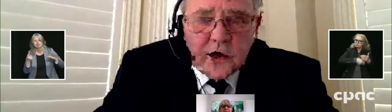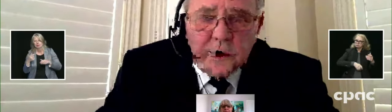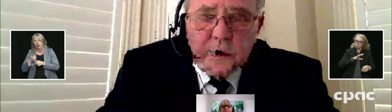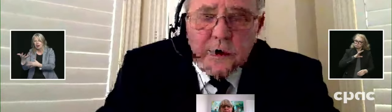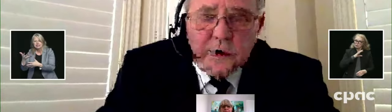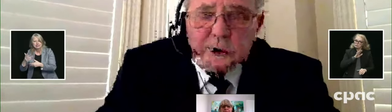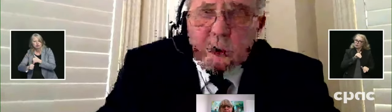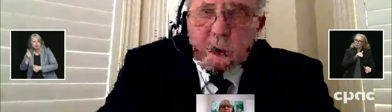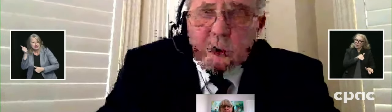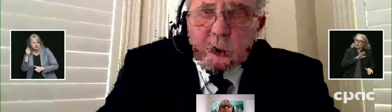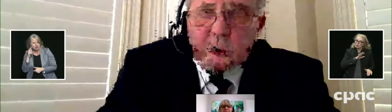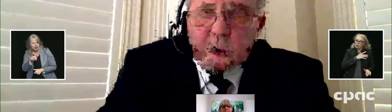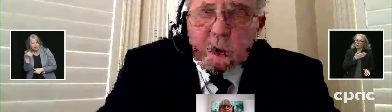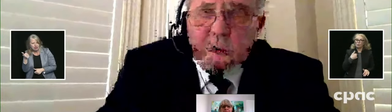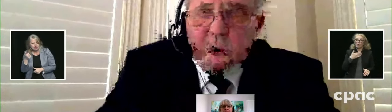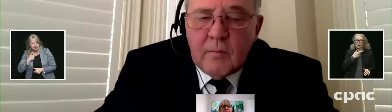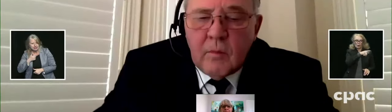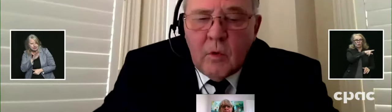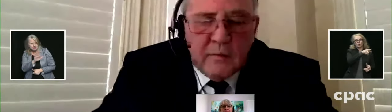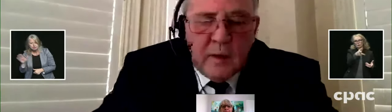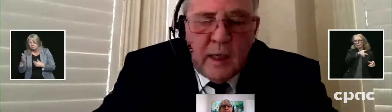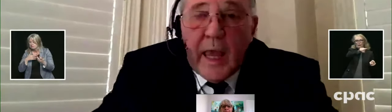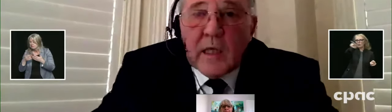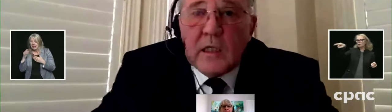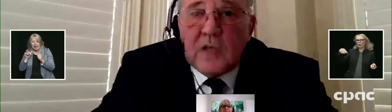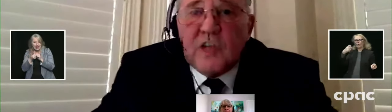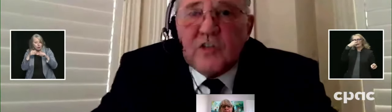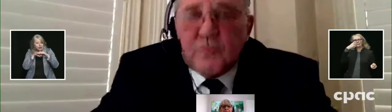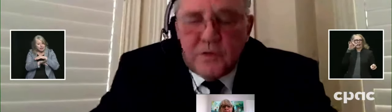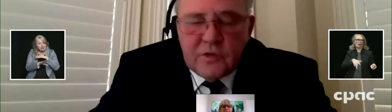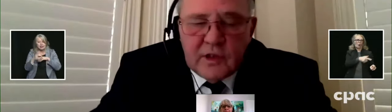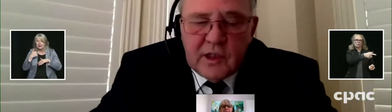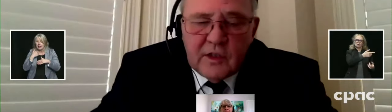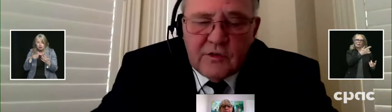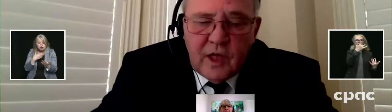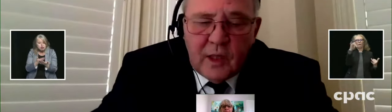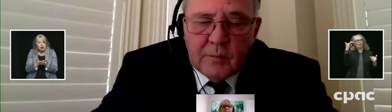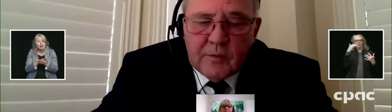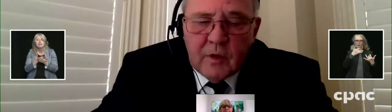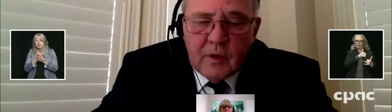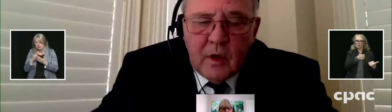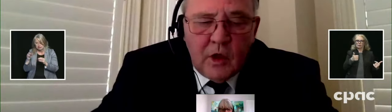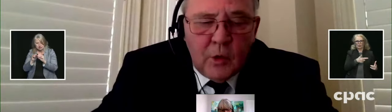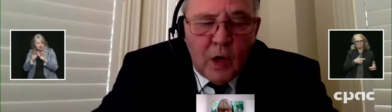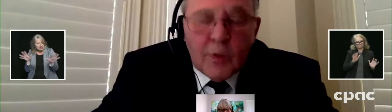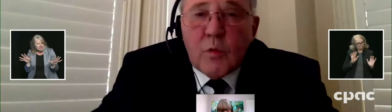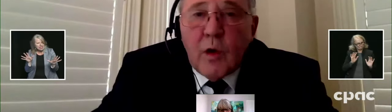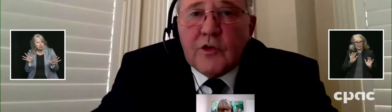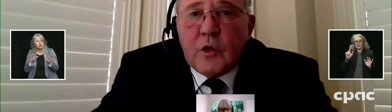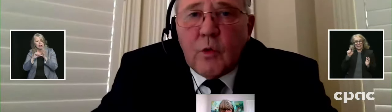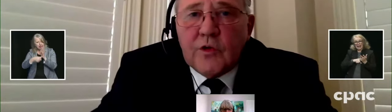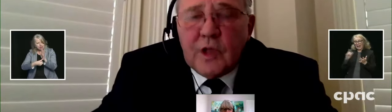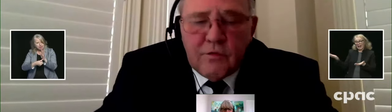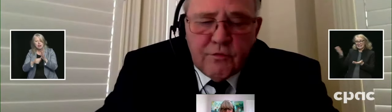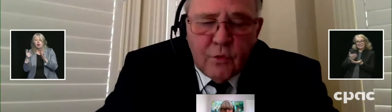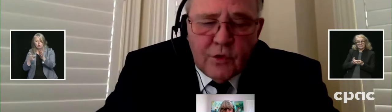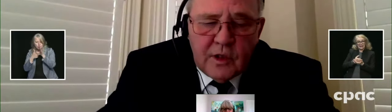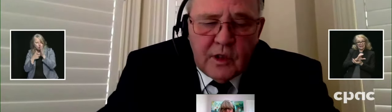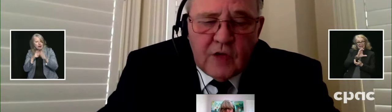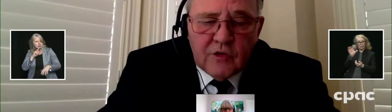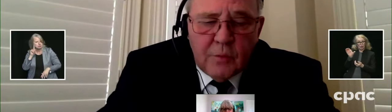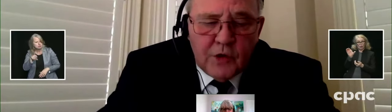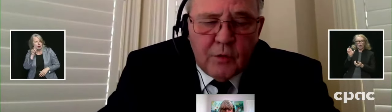where you're coming from or how you enter Canada, and unless explicitly exempt, you are required to quarantine for 14 days upon your